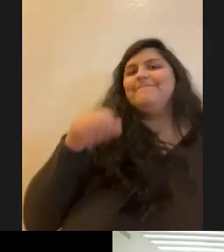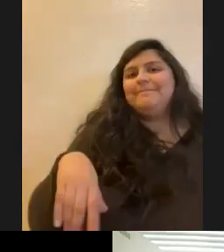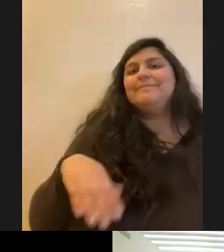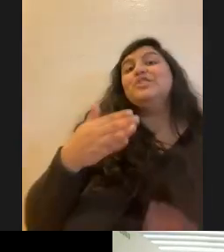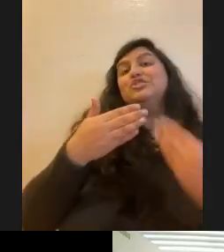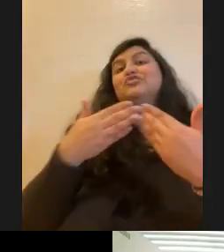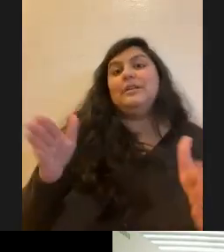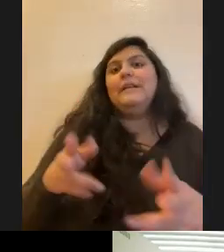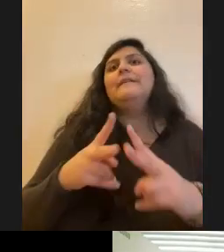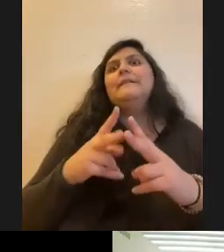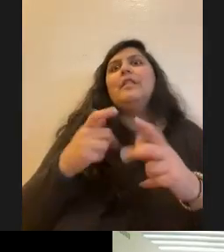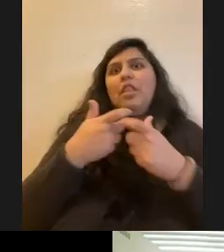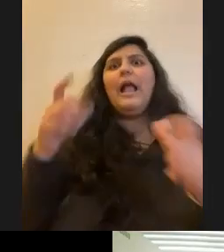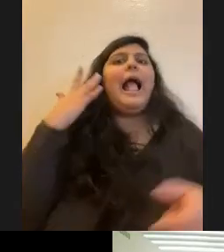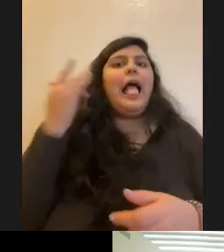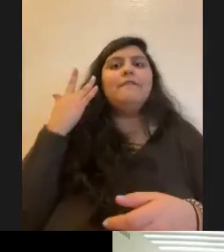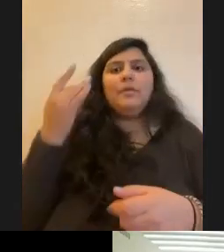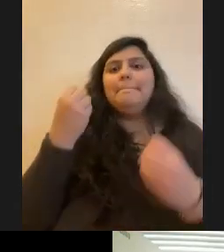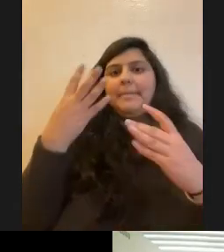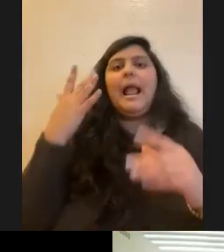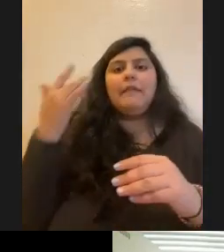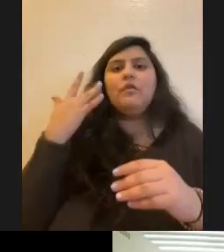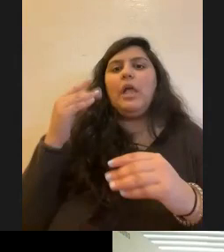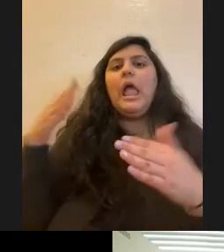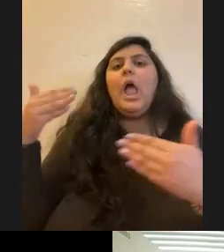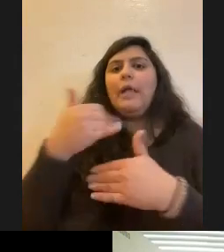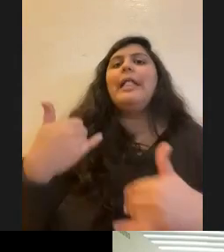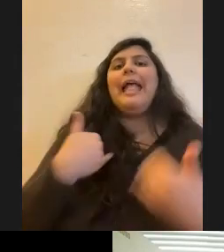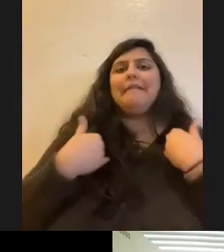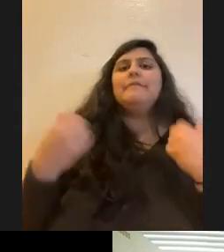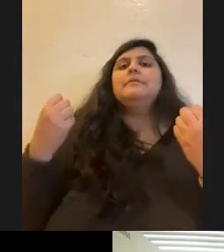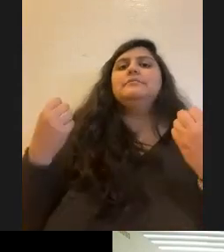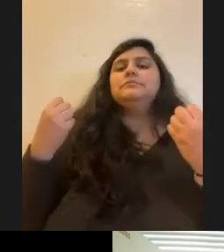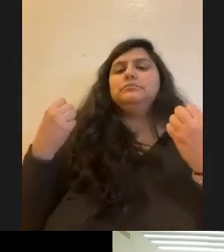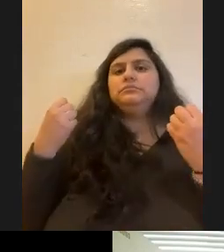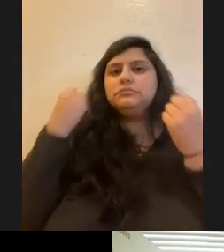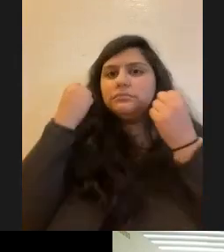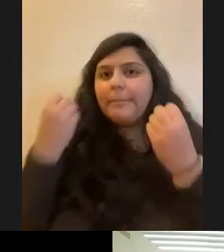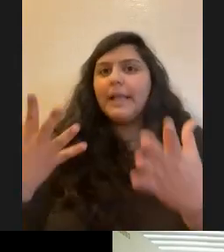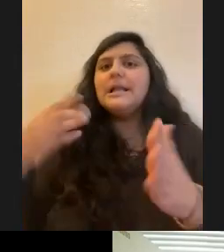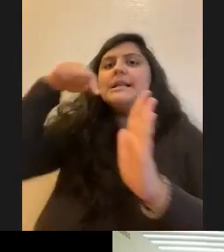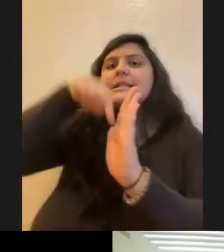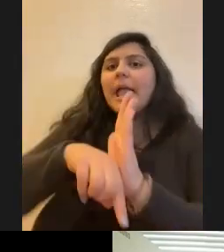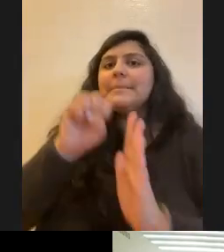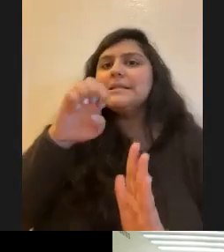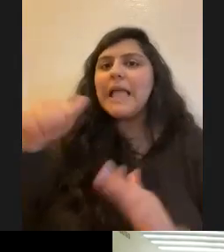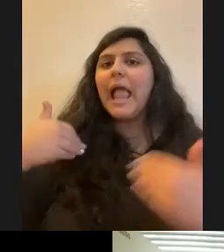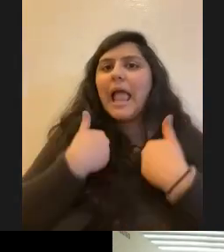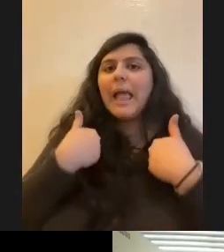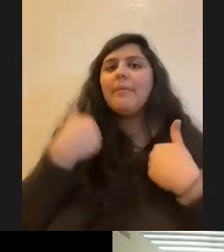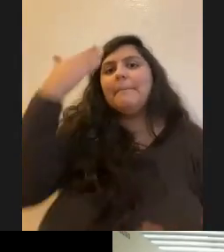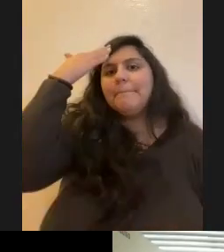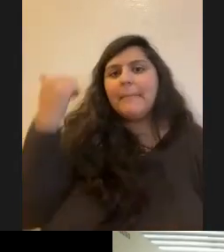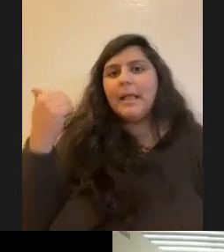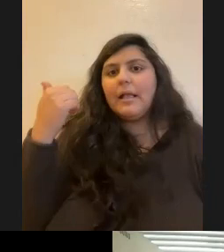lot of California aquariums that have a whole bunch of deep sea animals, because off